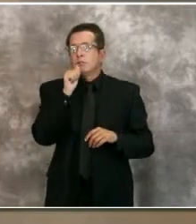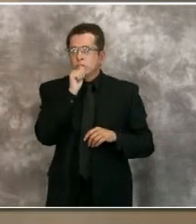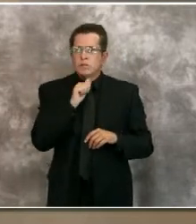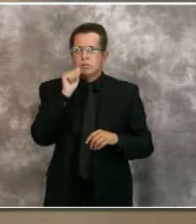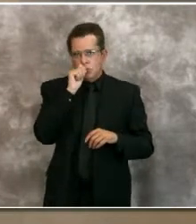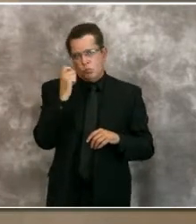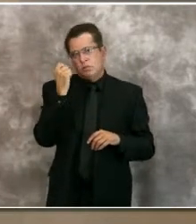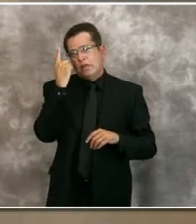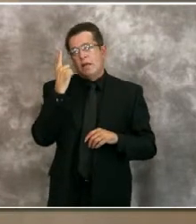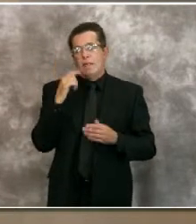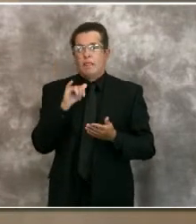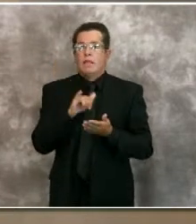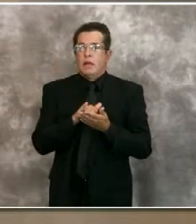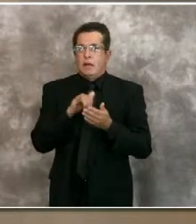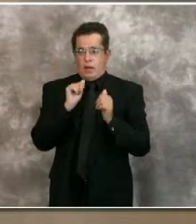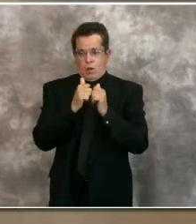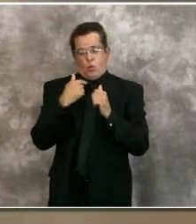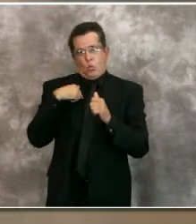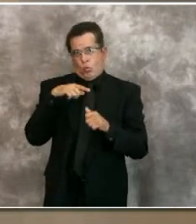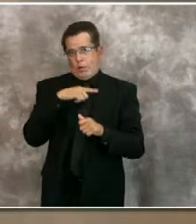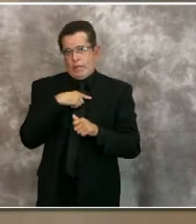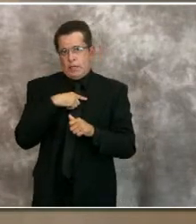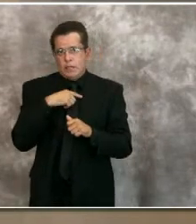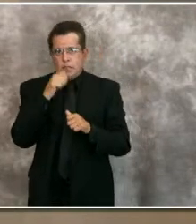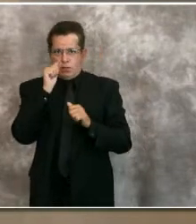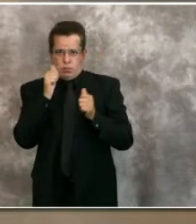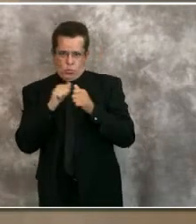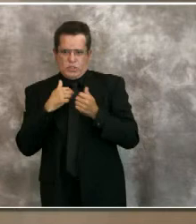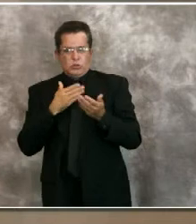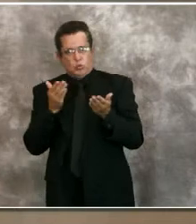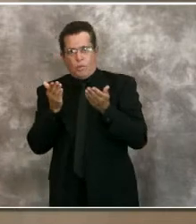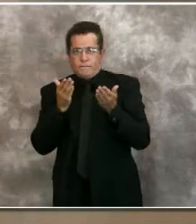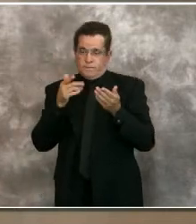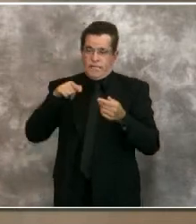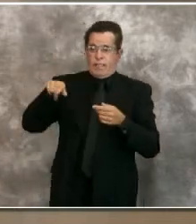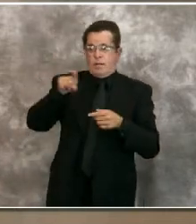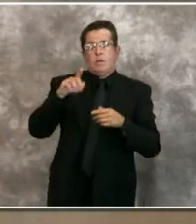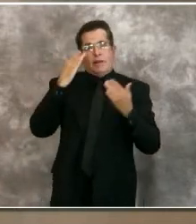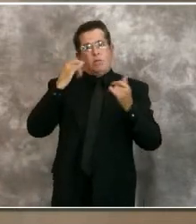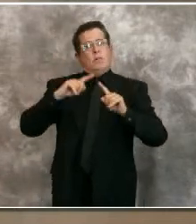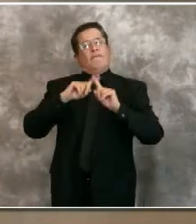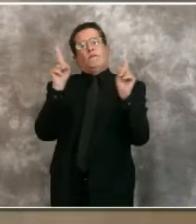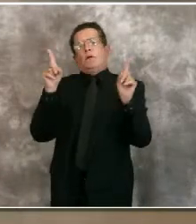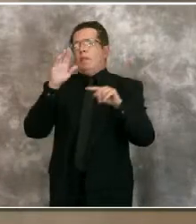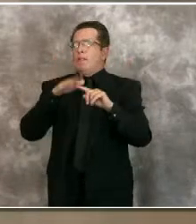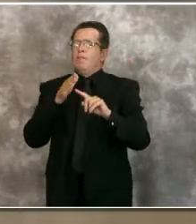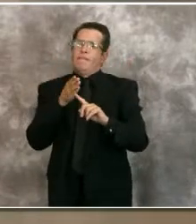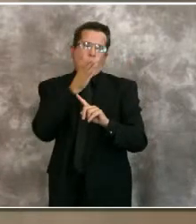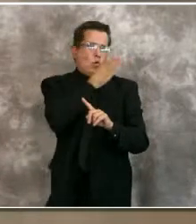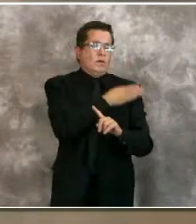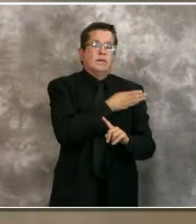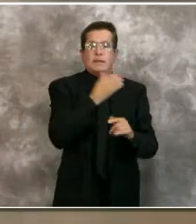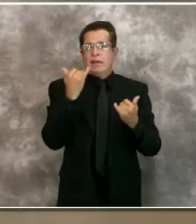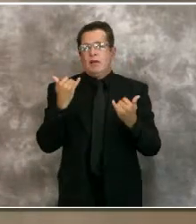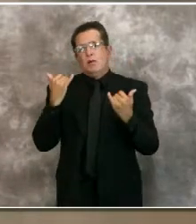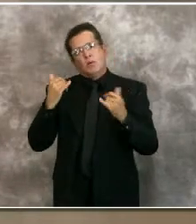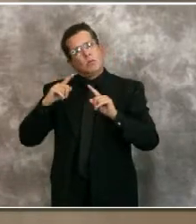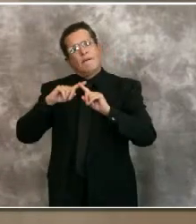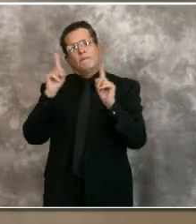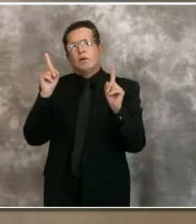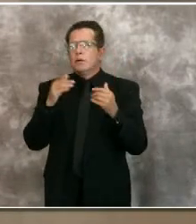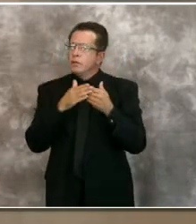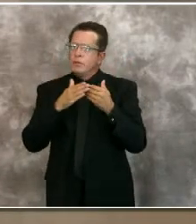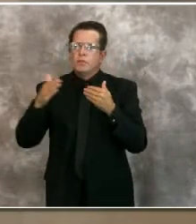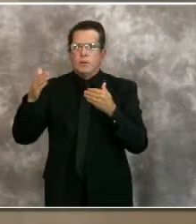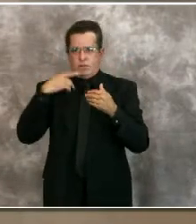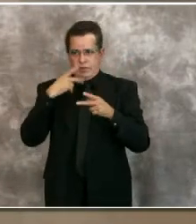understanding as the way we have served the public is going to change. It's going to be different from what it was before. We want to keep the public